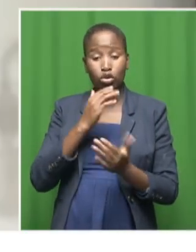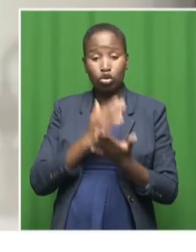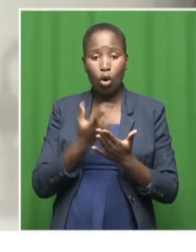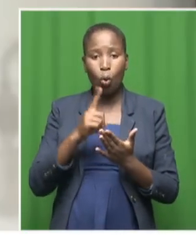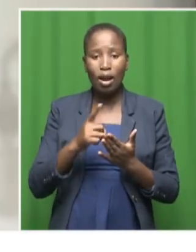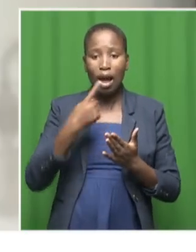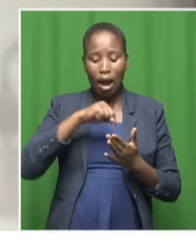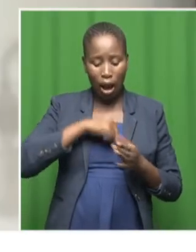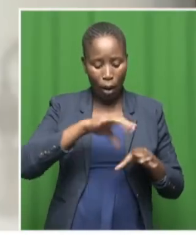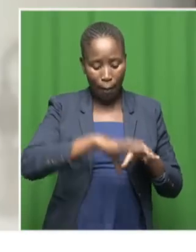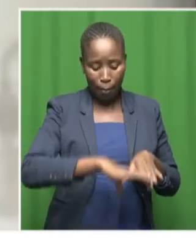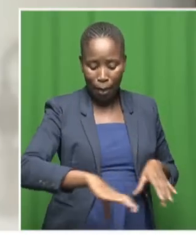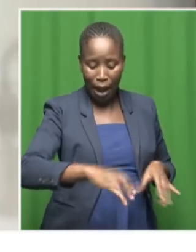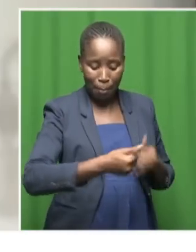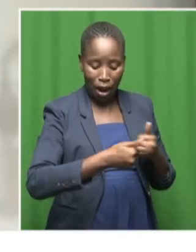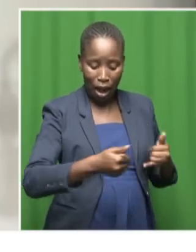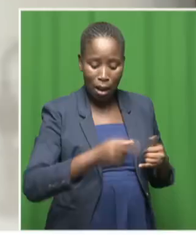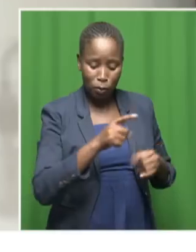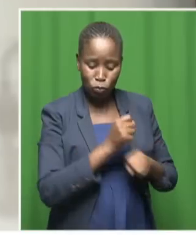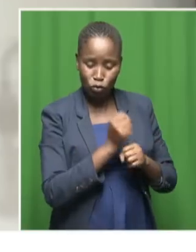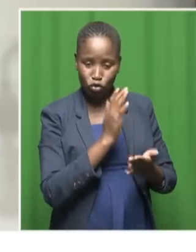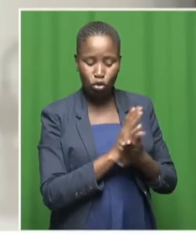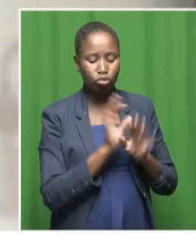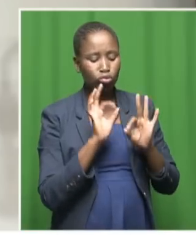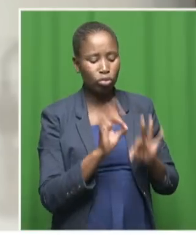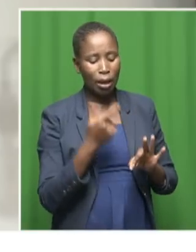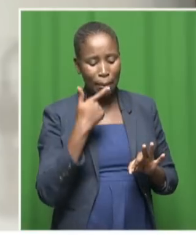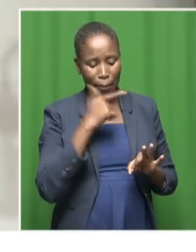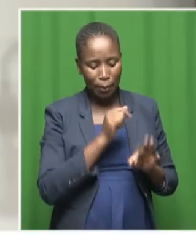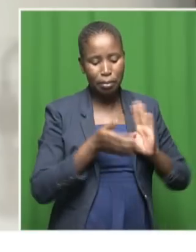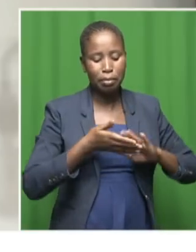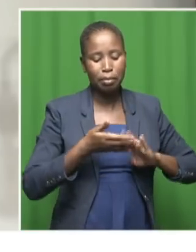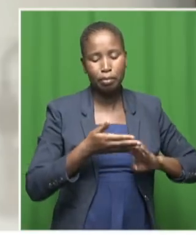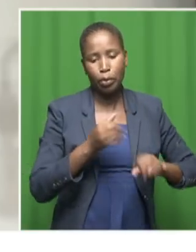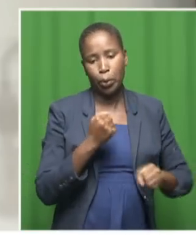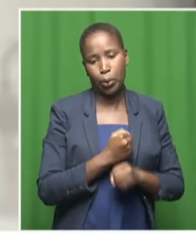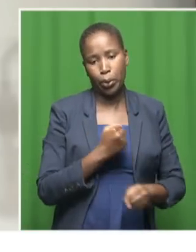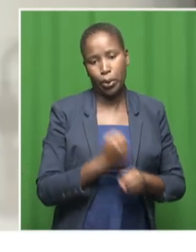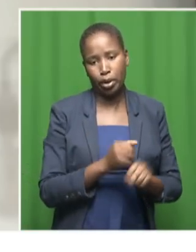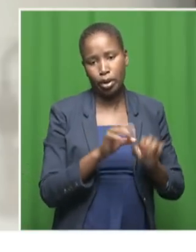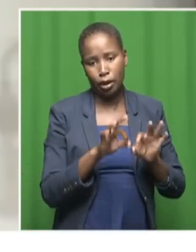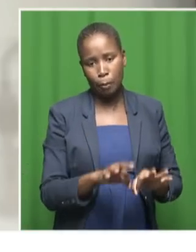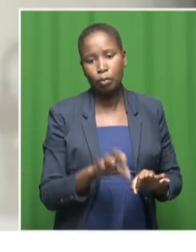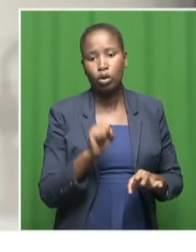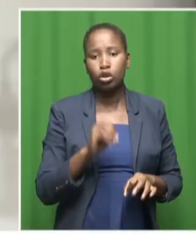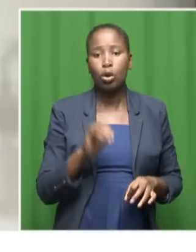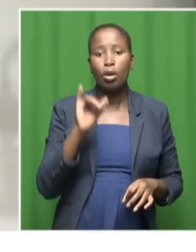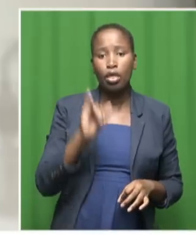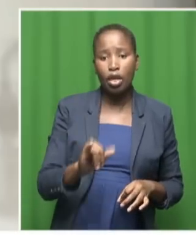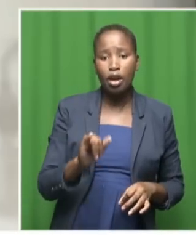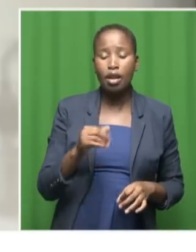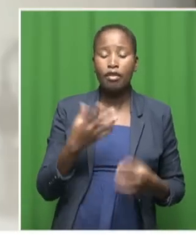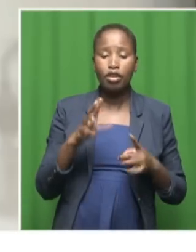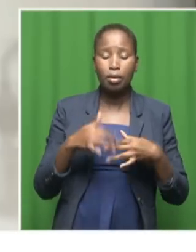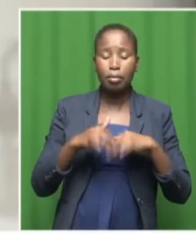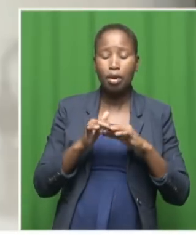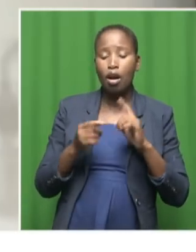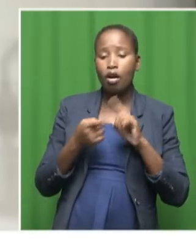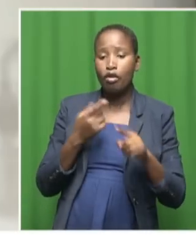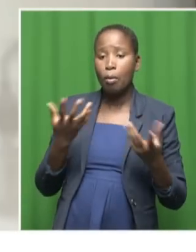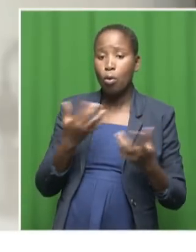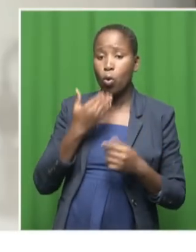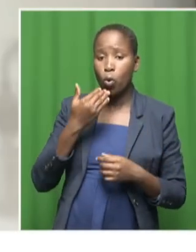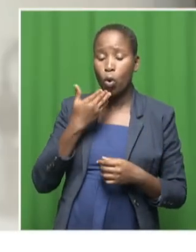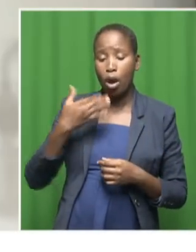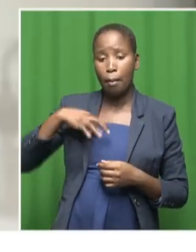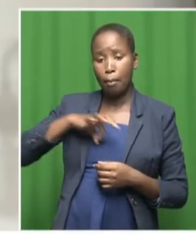clear and can flow. So this is a program that was set out by our mayor, and the city